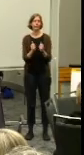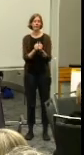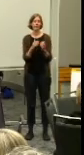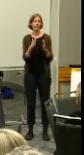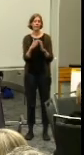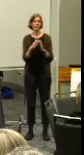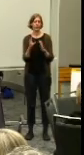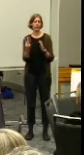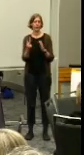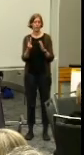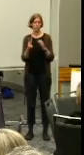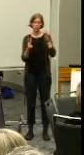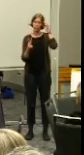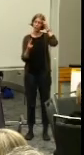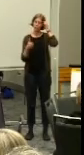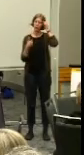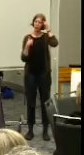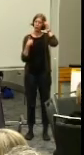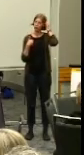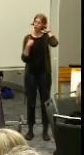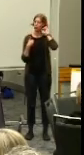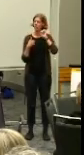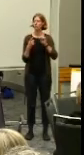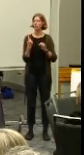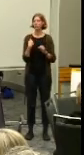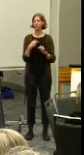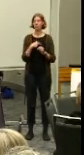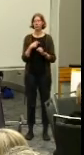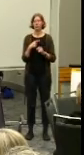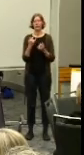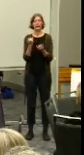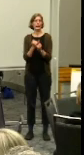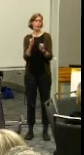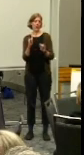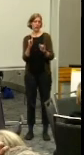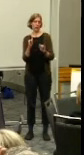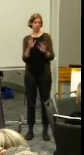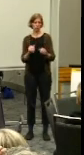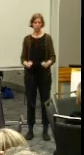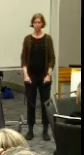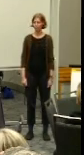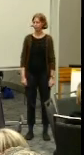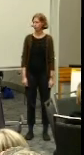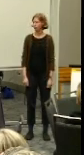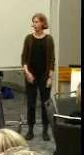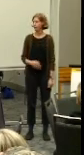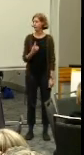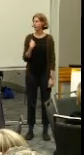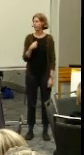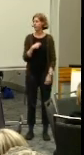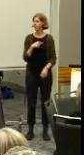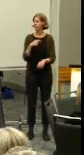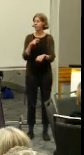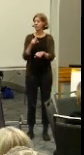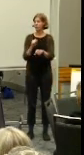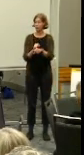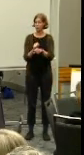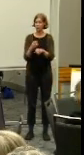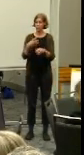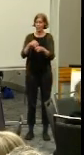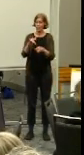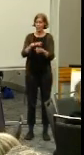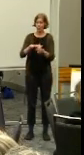a building for them, and we've always maintained that independence. We work with around about, the area that we work in has